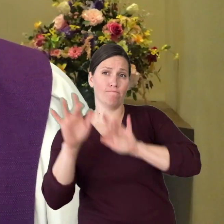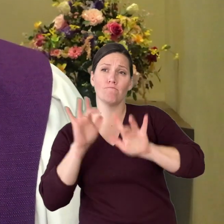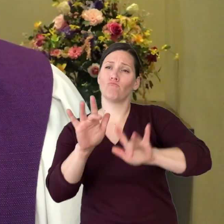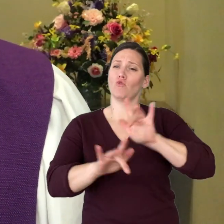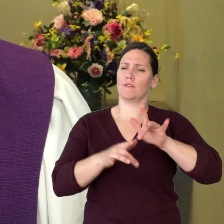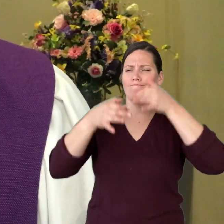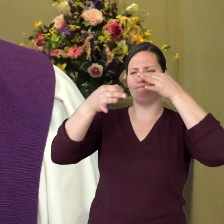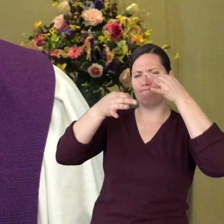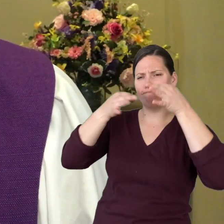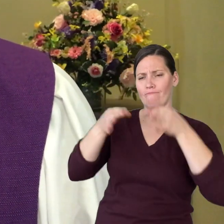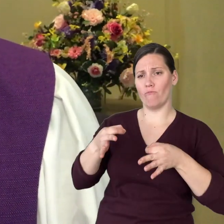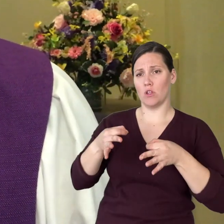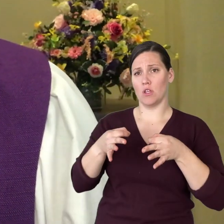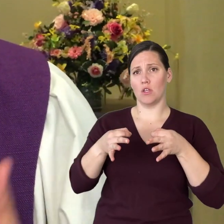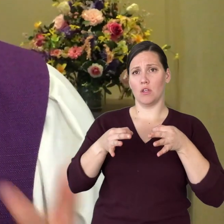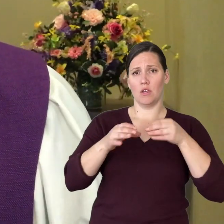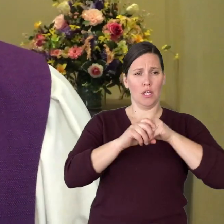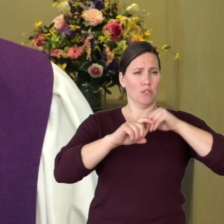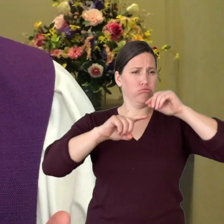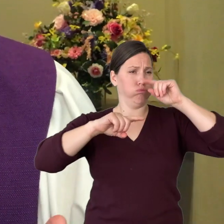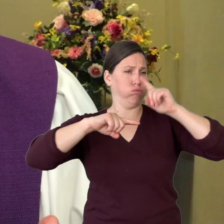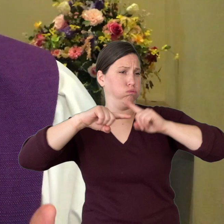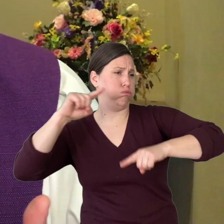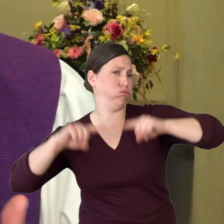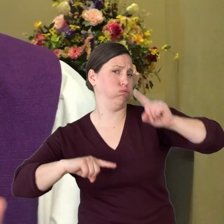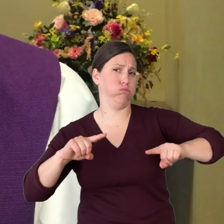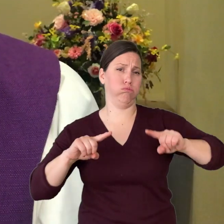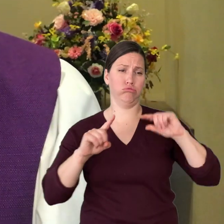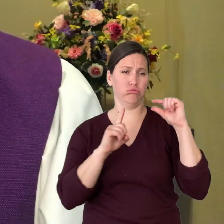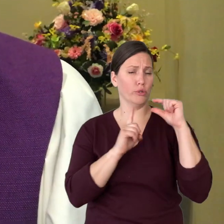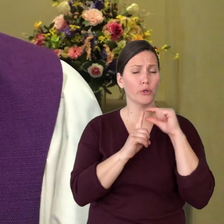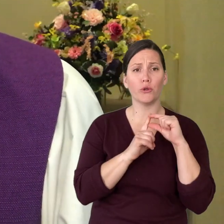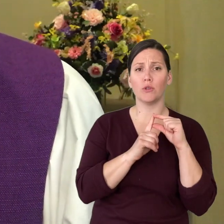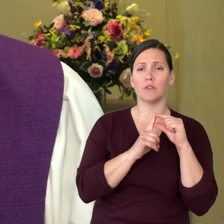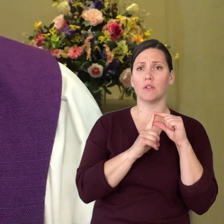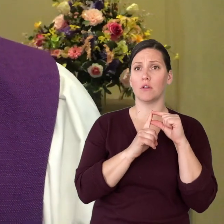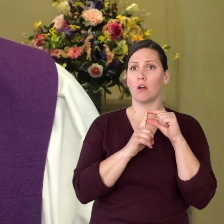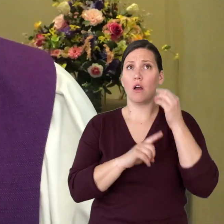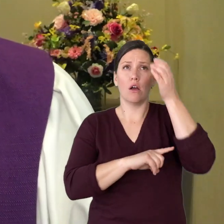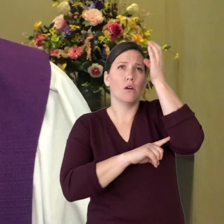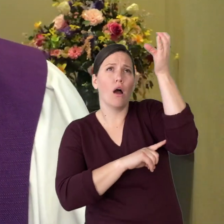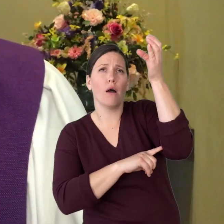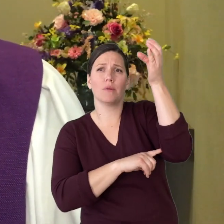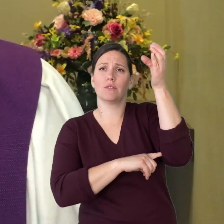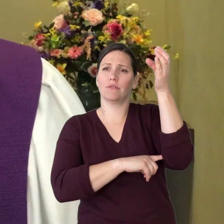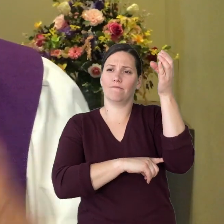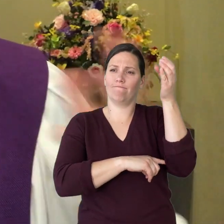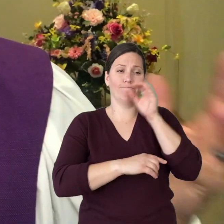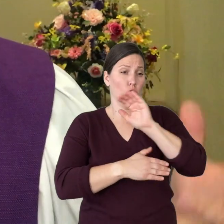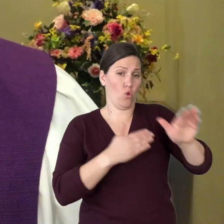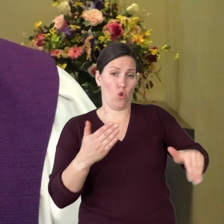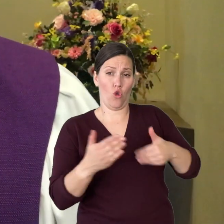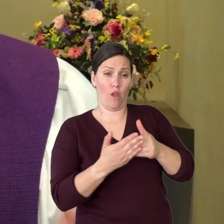is described to us in a multitude of words and terms and ideas. These